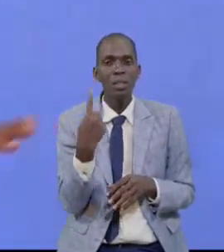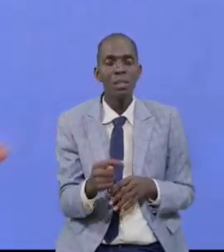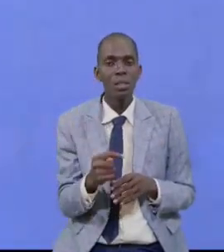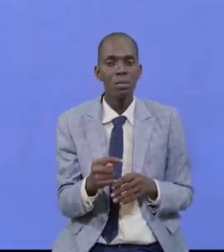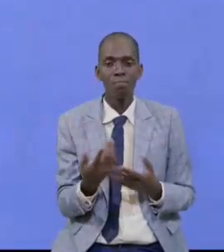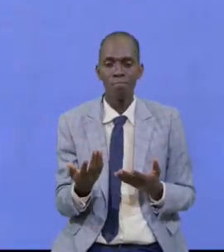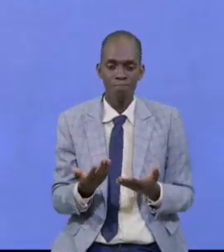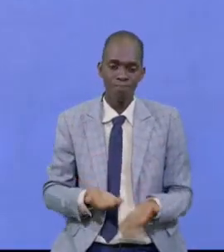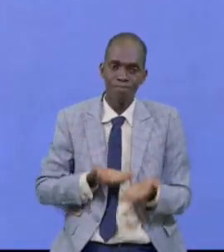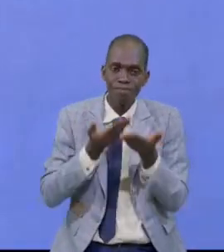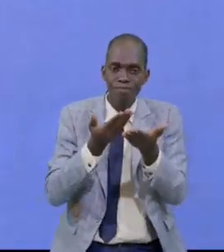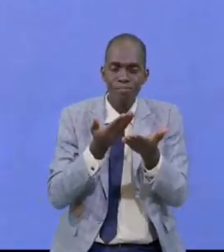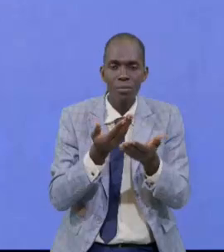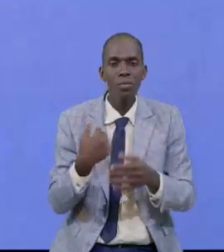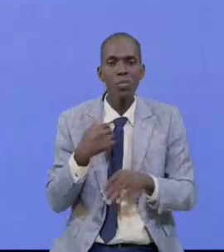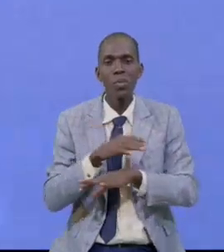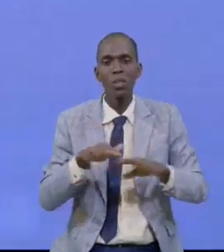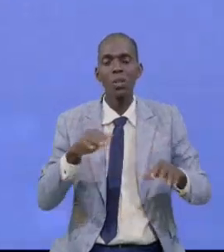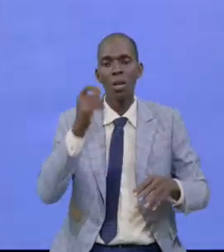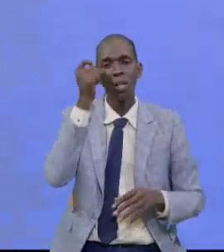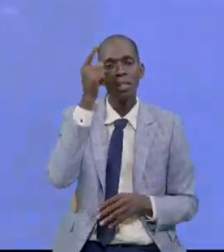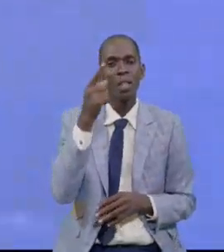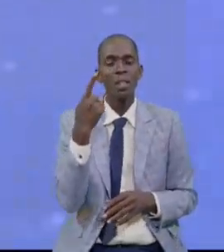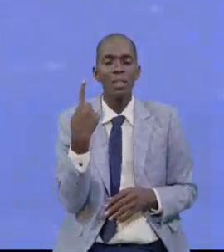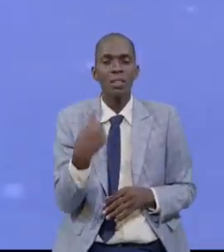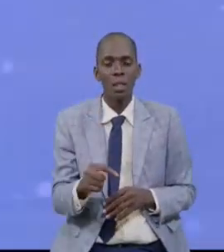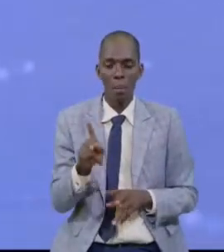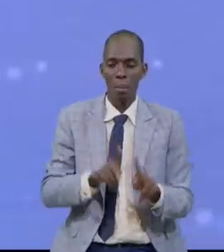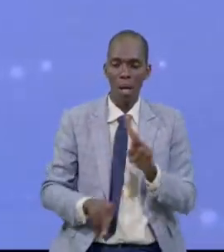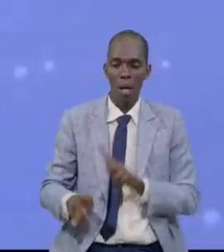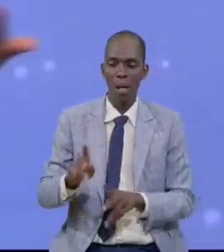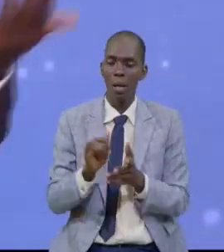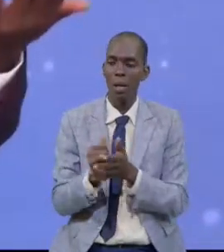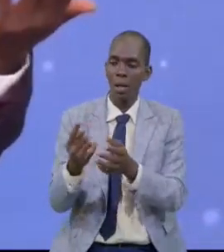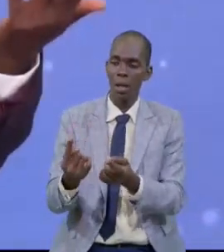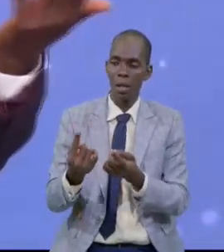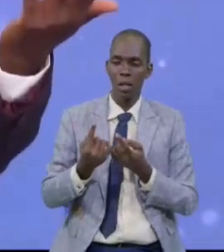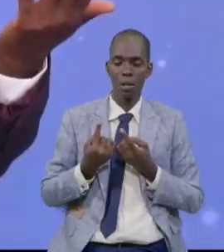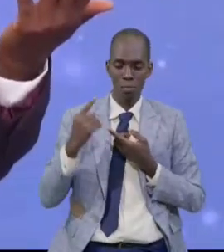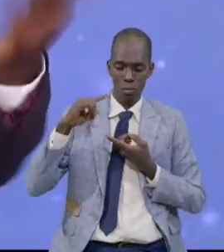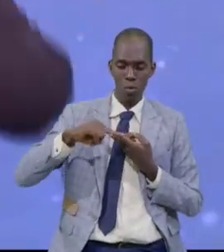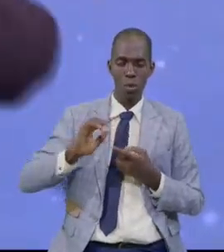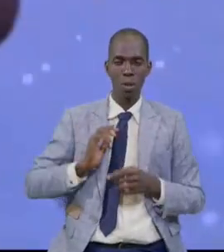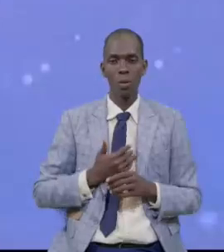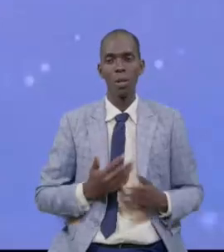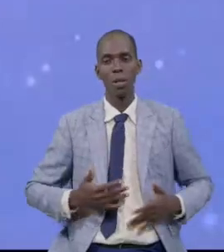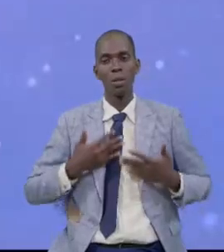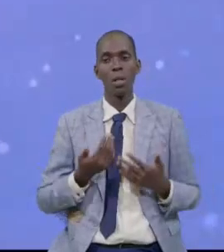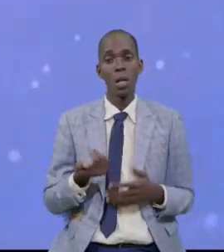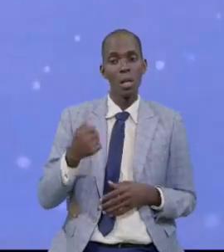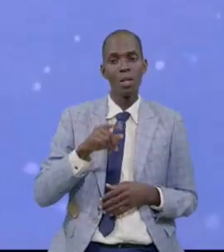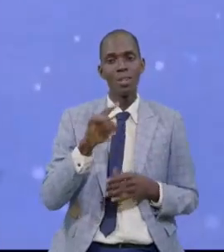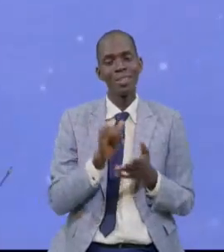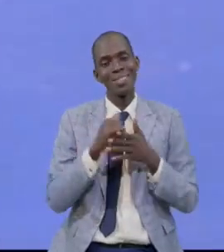not understand the people that come into our lives. Anybody that smiles will say, come